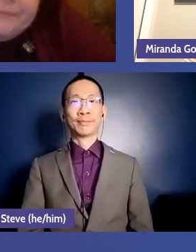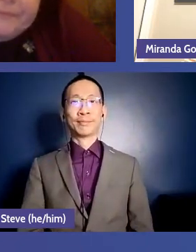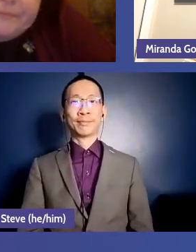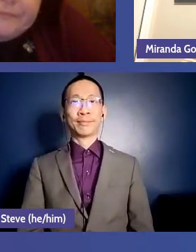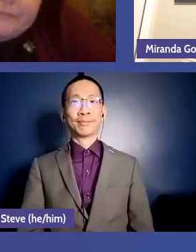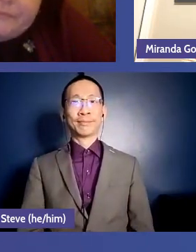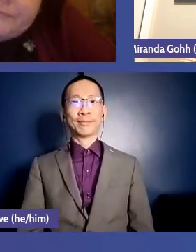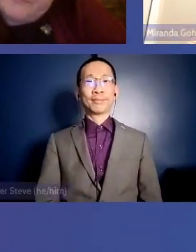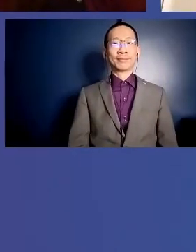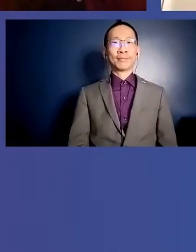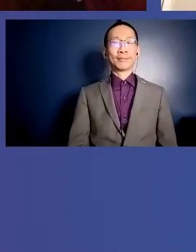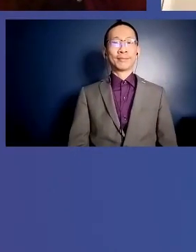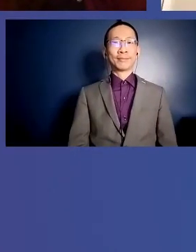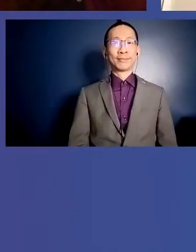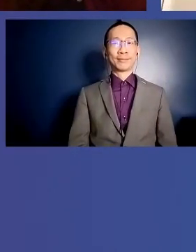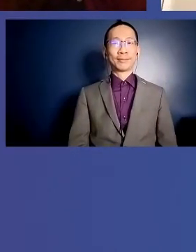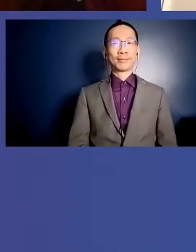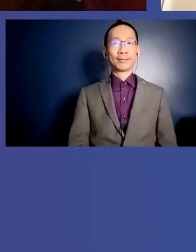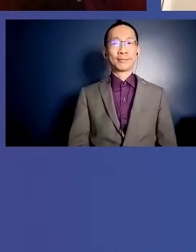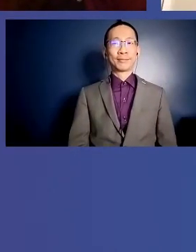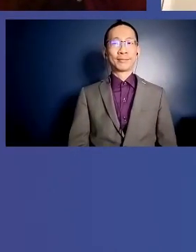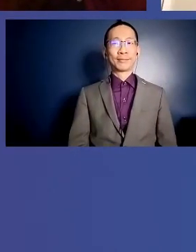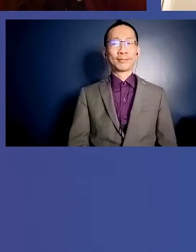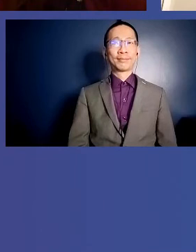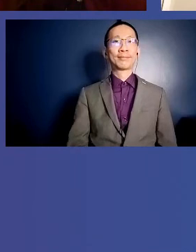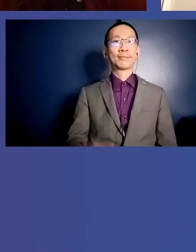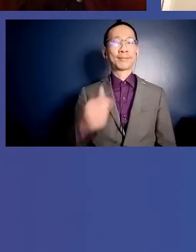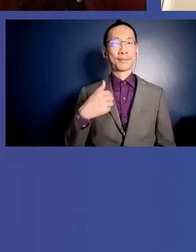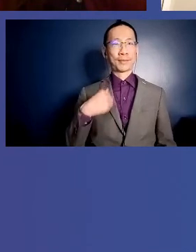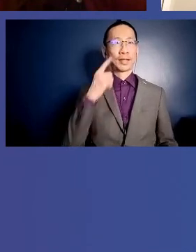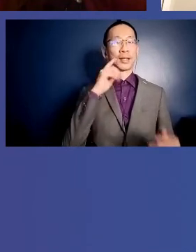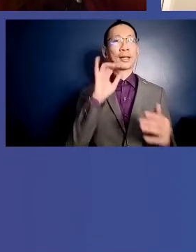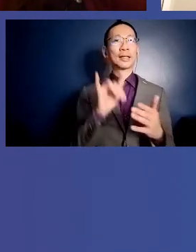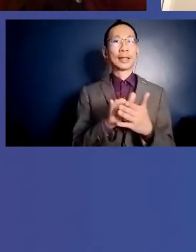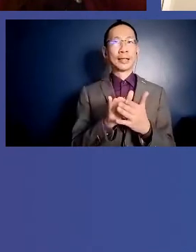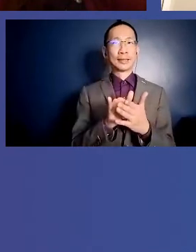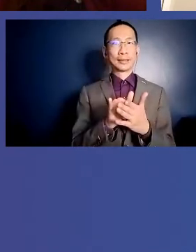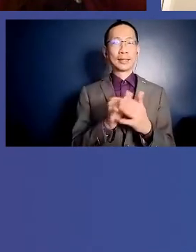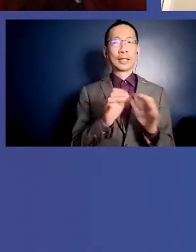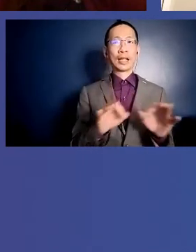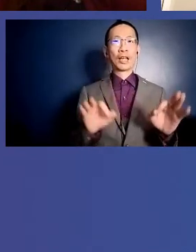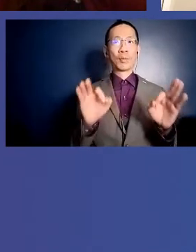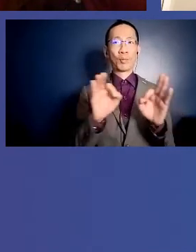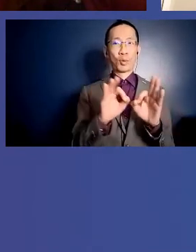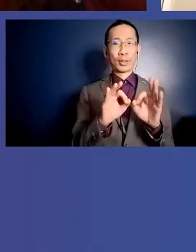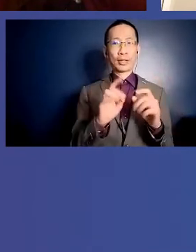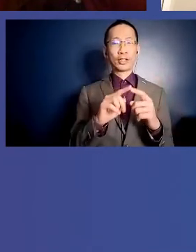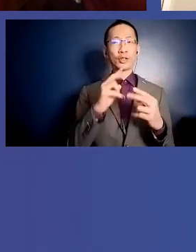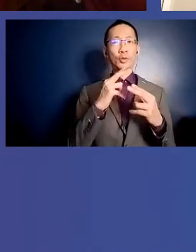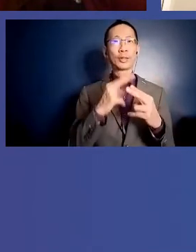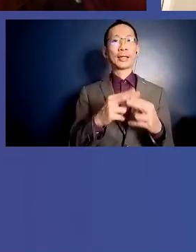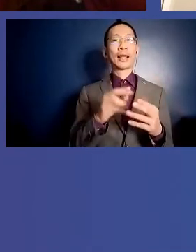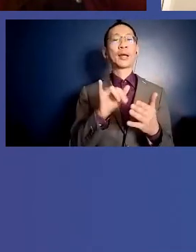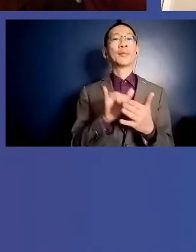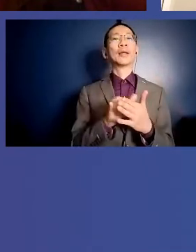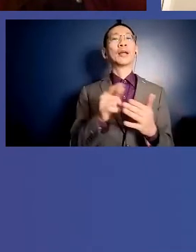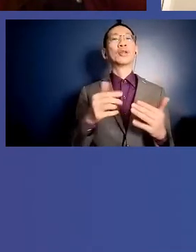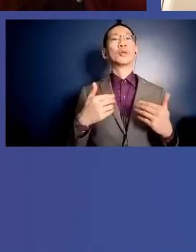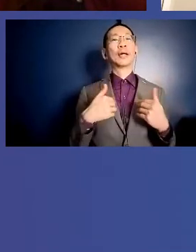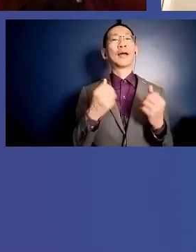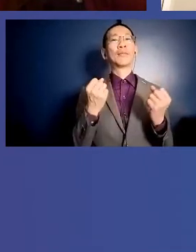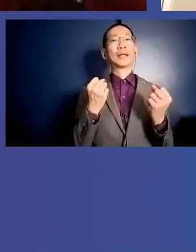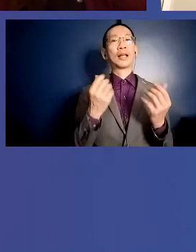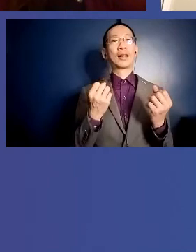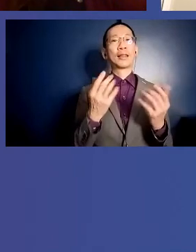Yeah, I think, you know, I think it's important to name that there are, have been a lot